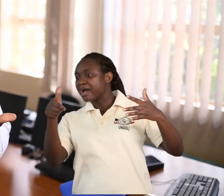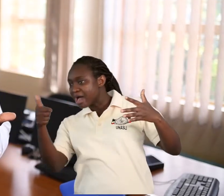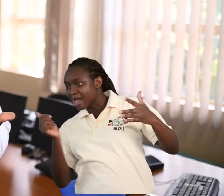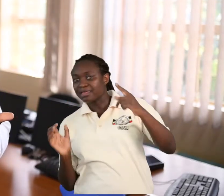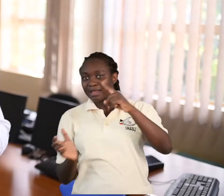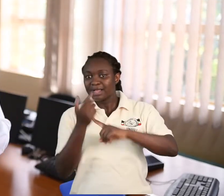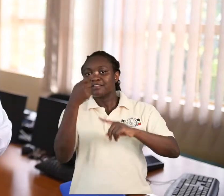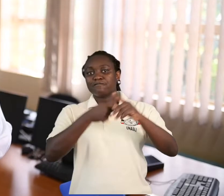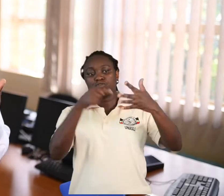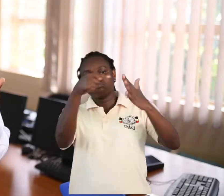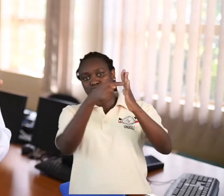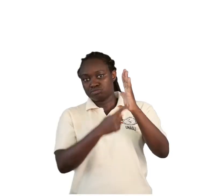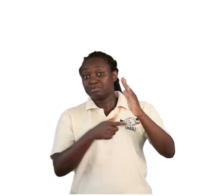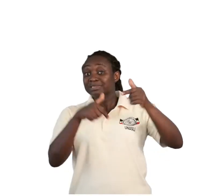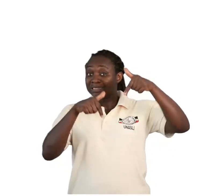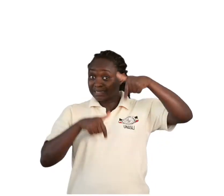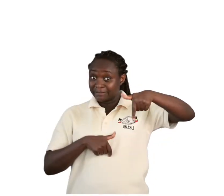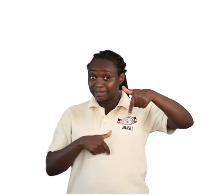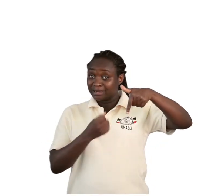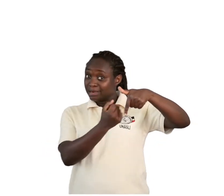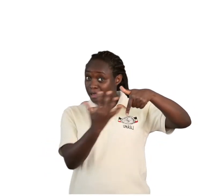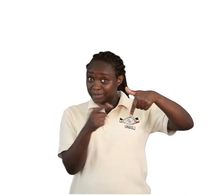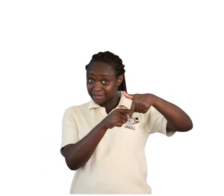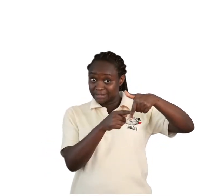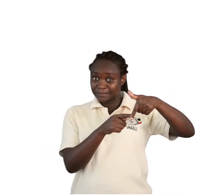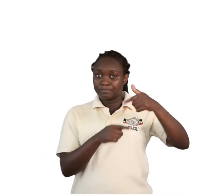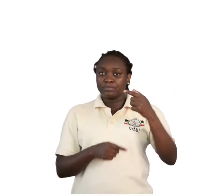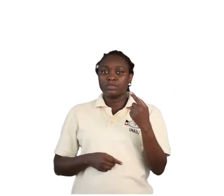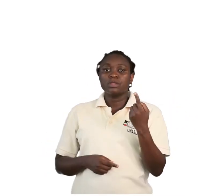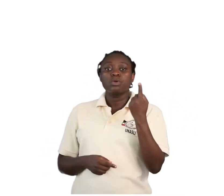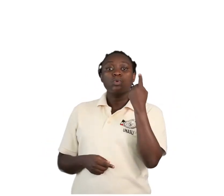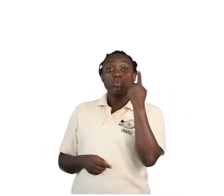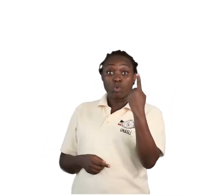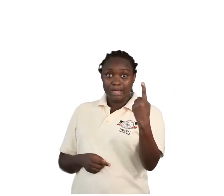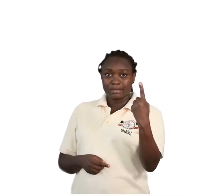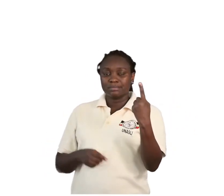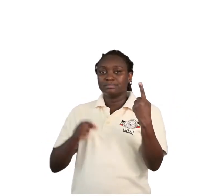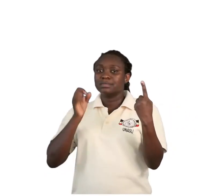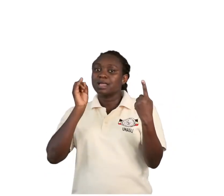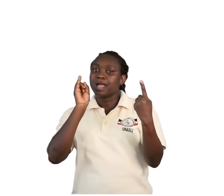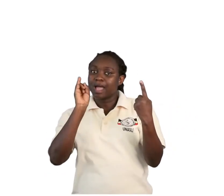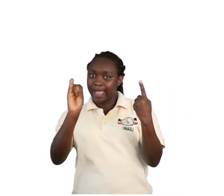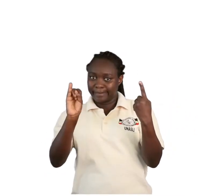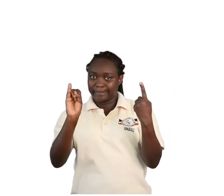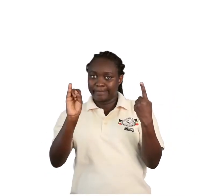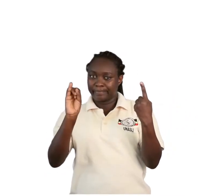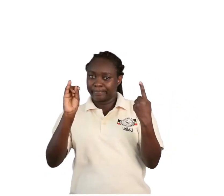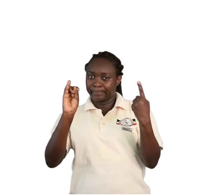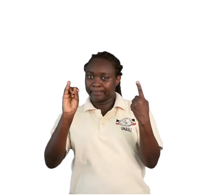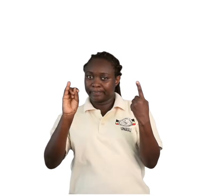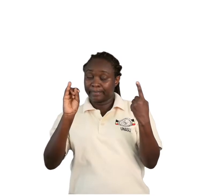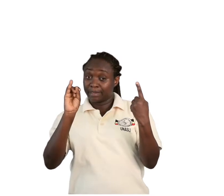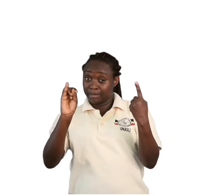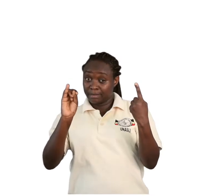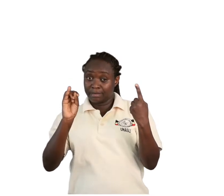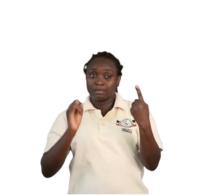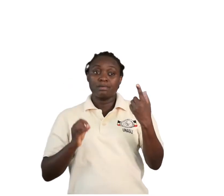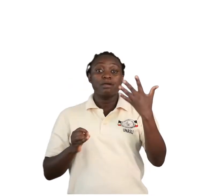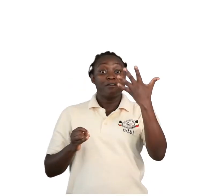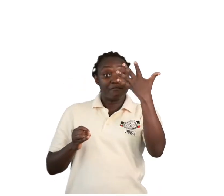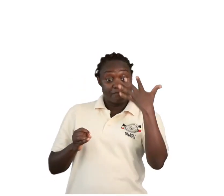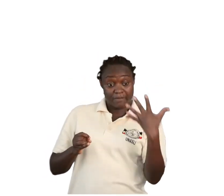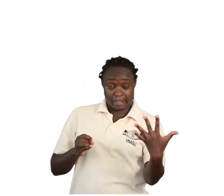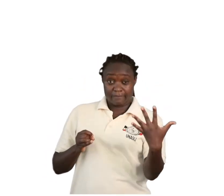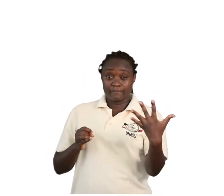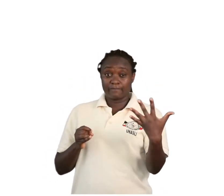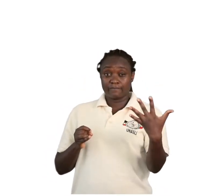built. One being represented by I. We have 5, which is